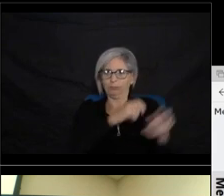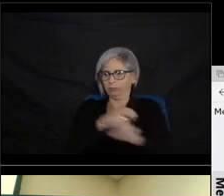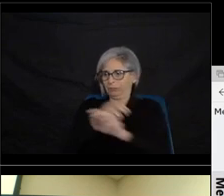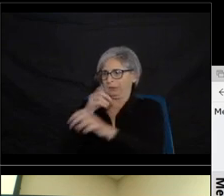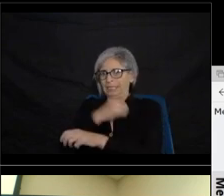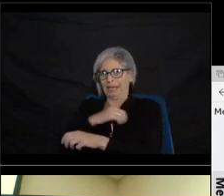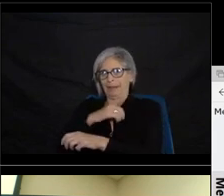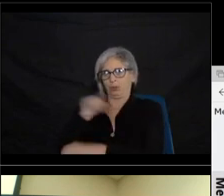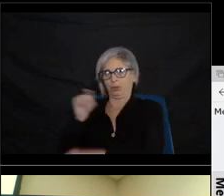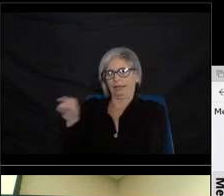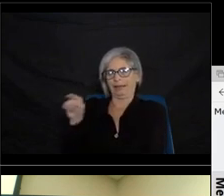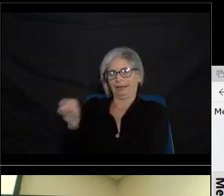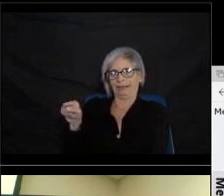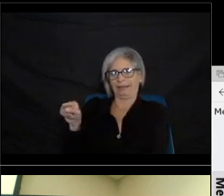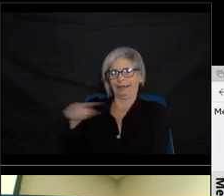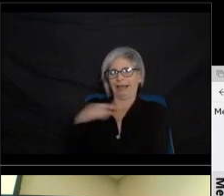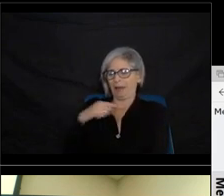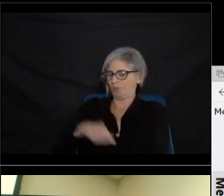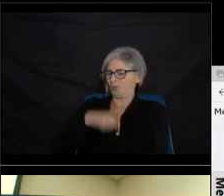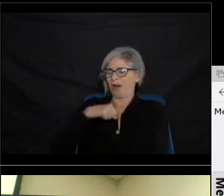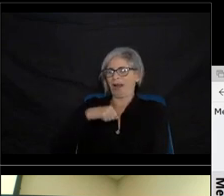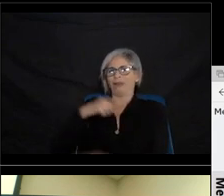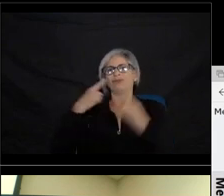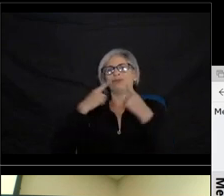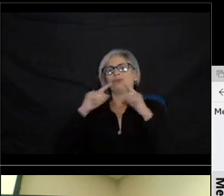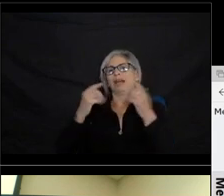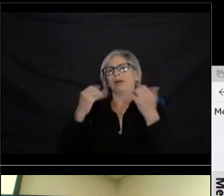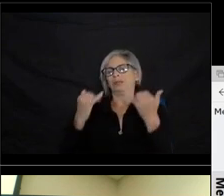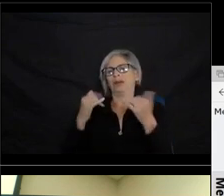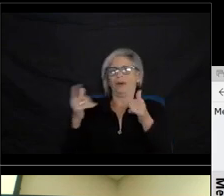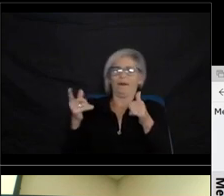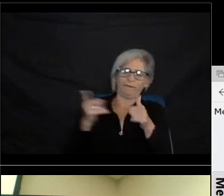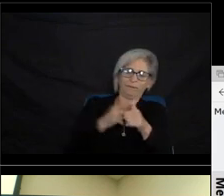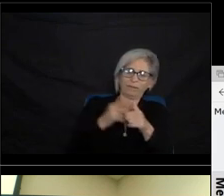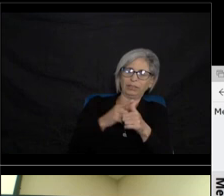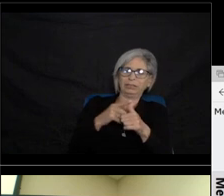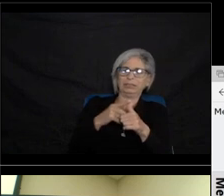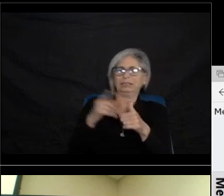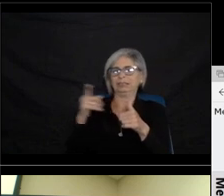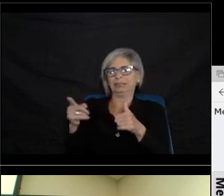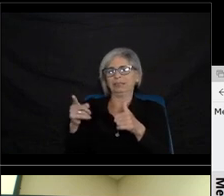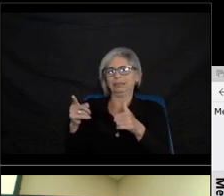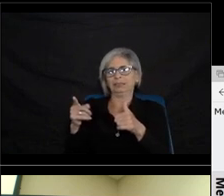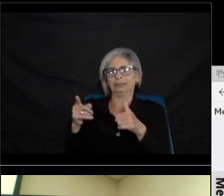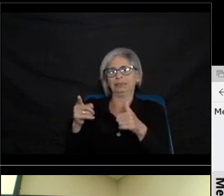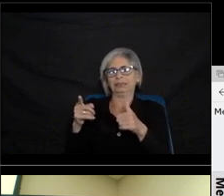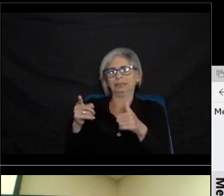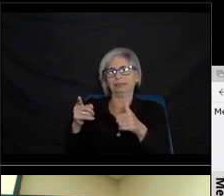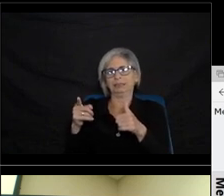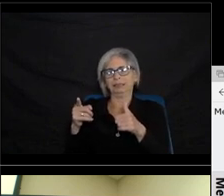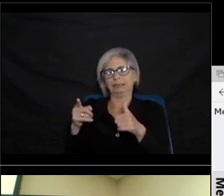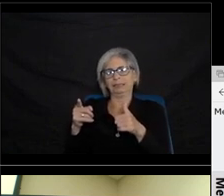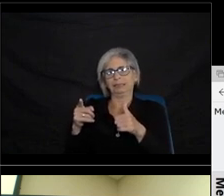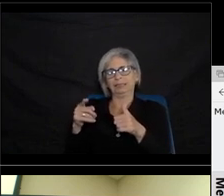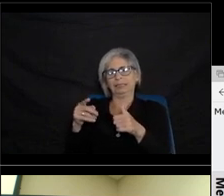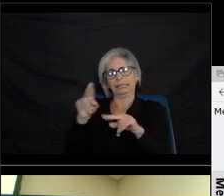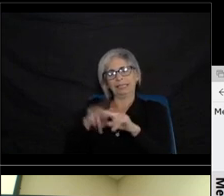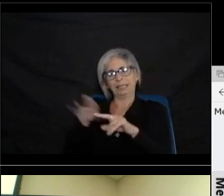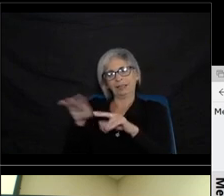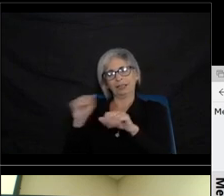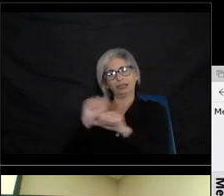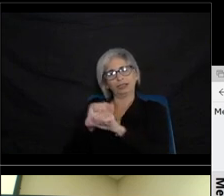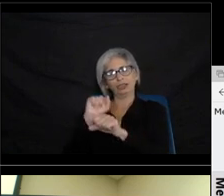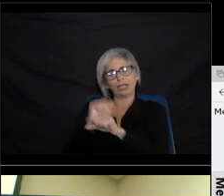position. And I'm very proud to announce that as our first person to sit in that position, I've